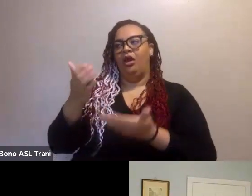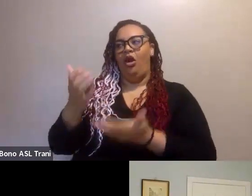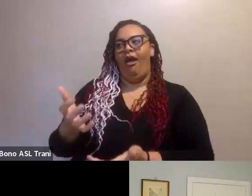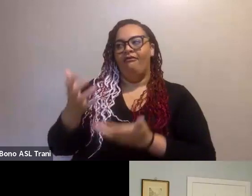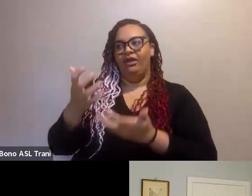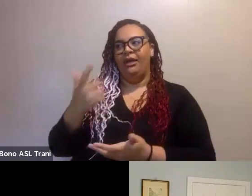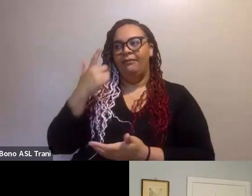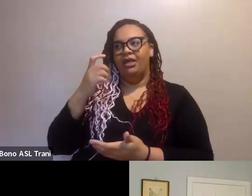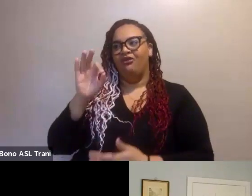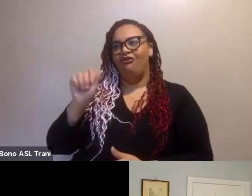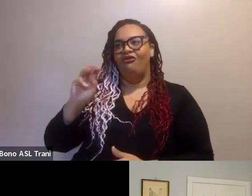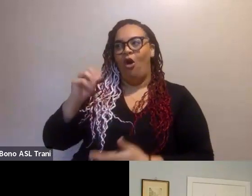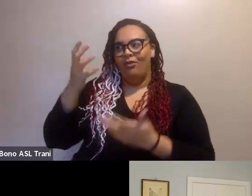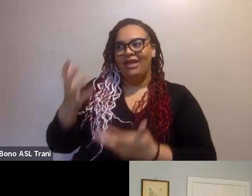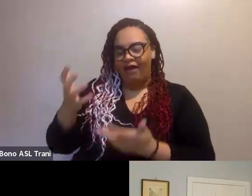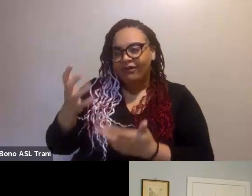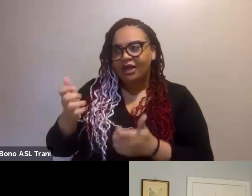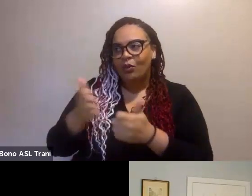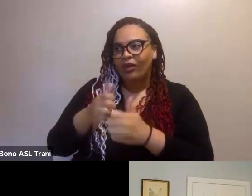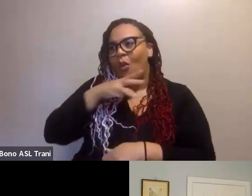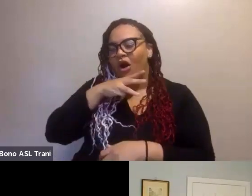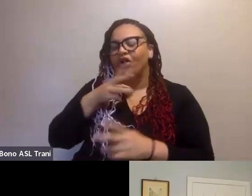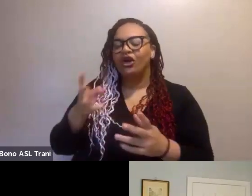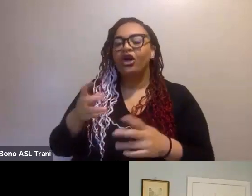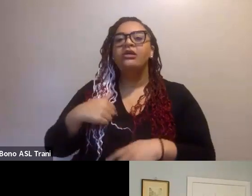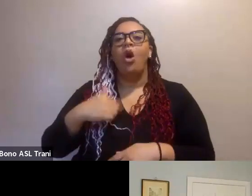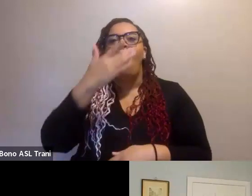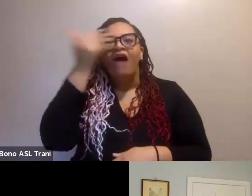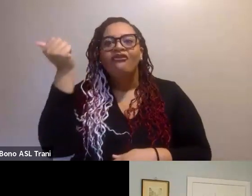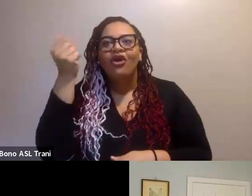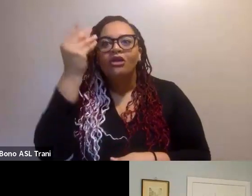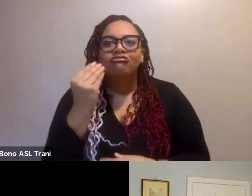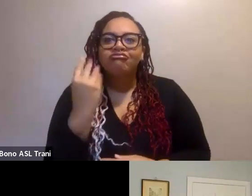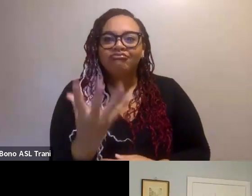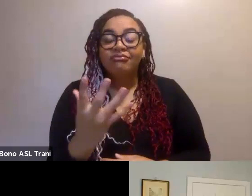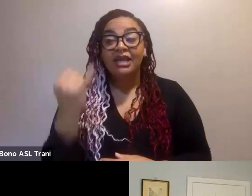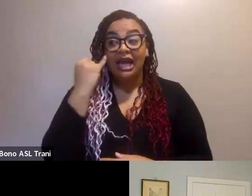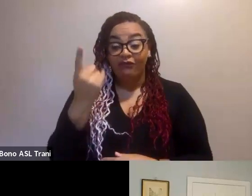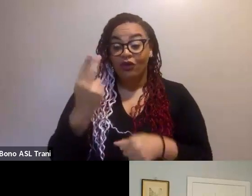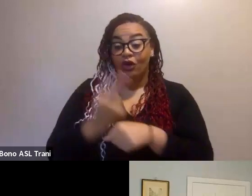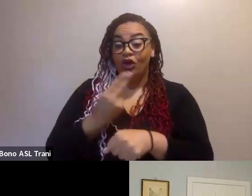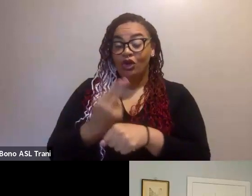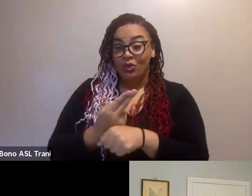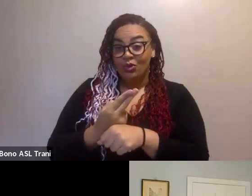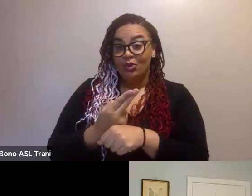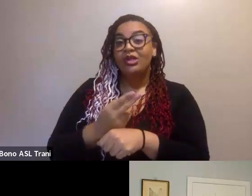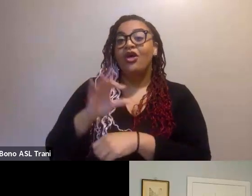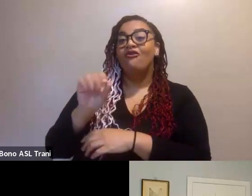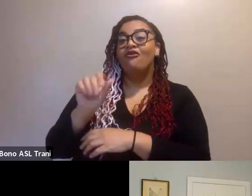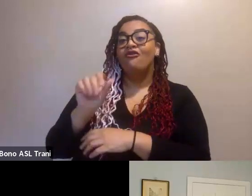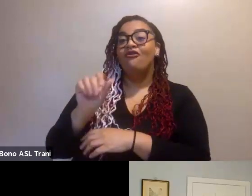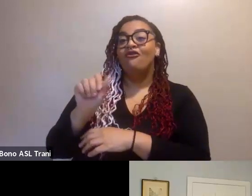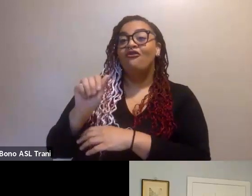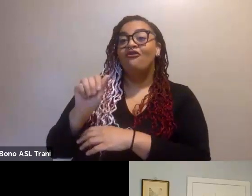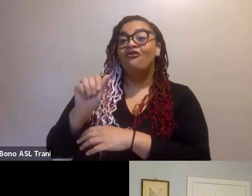foam does get heavy because it's soaked with water. And that's one thing. Oh, I forgot to tell you guys, if you guys are going to use the foam that's going to soak in all